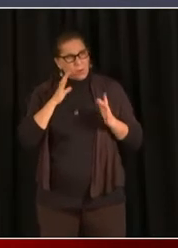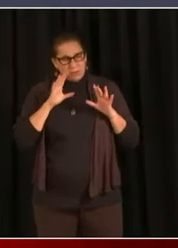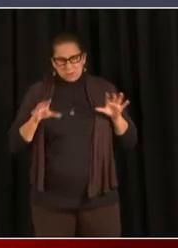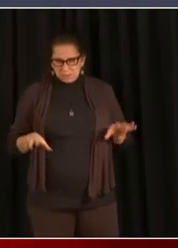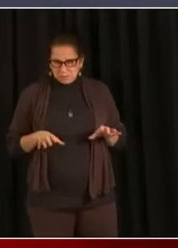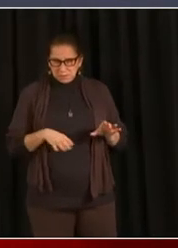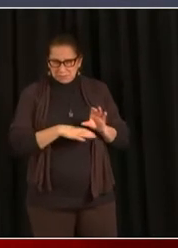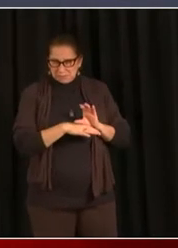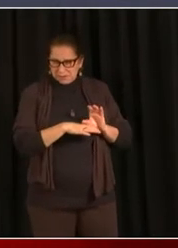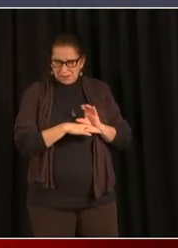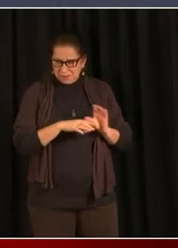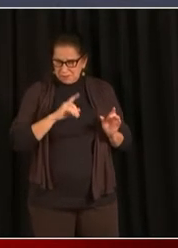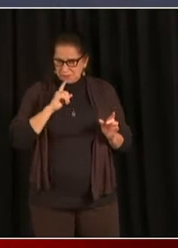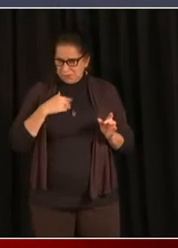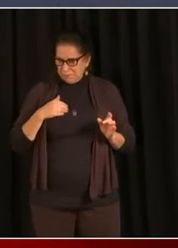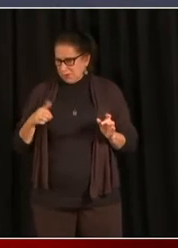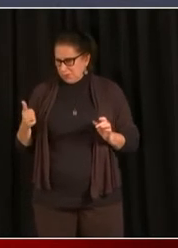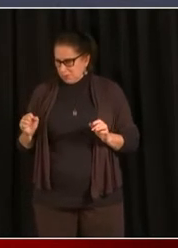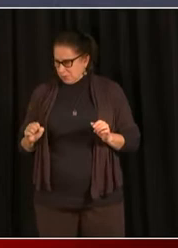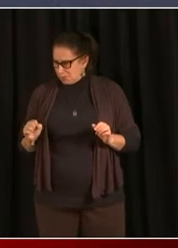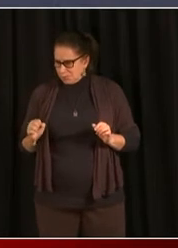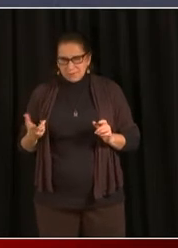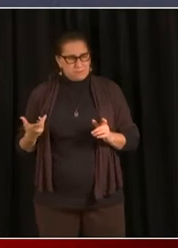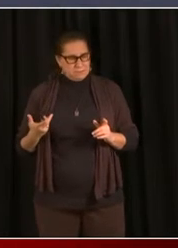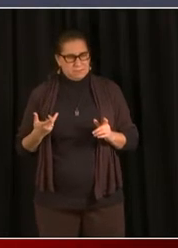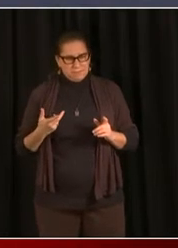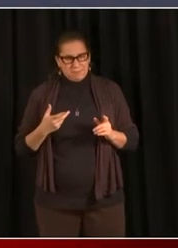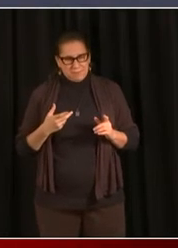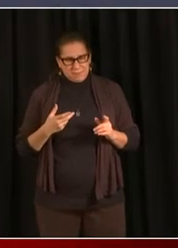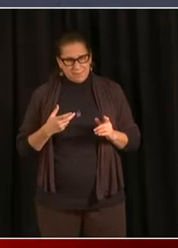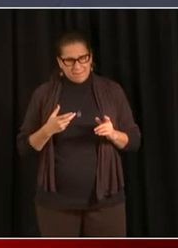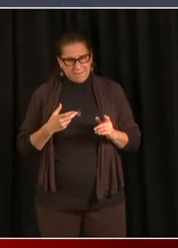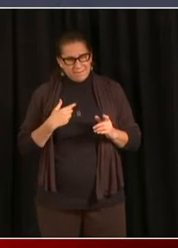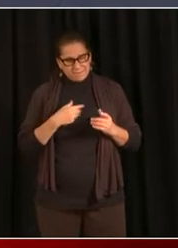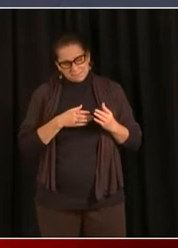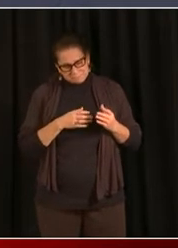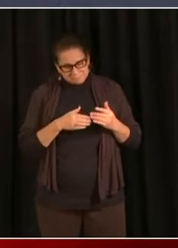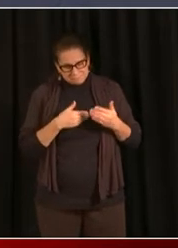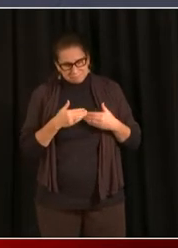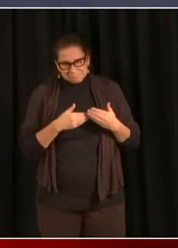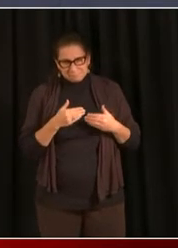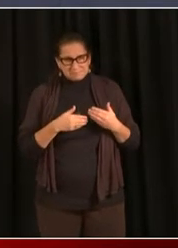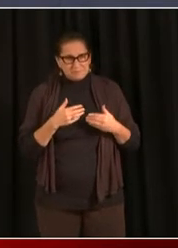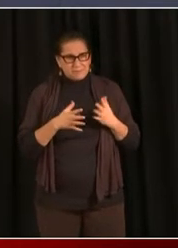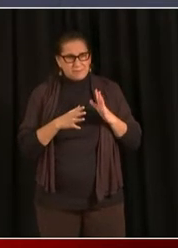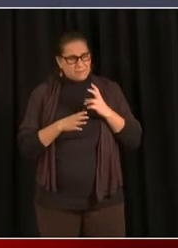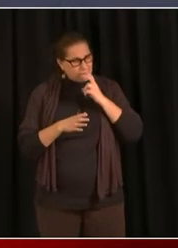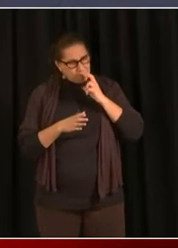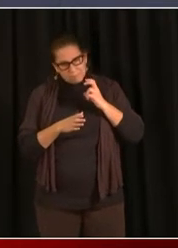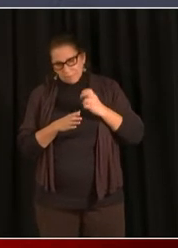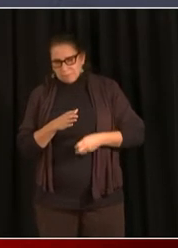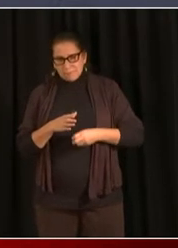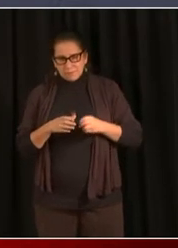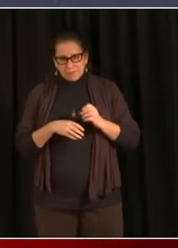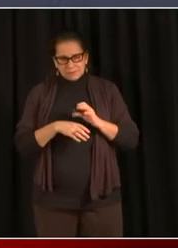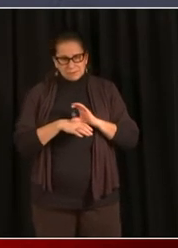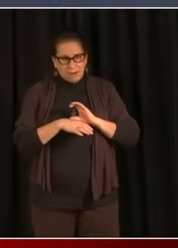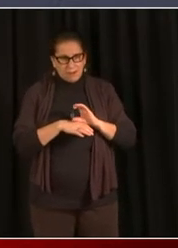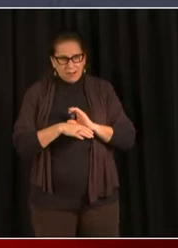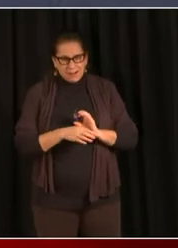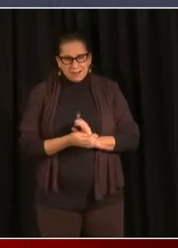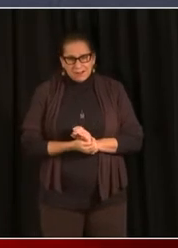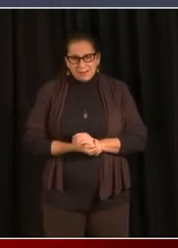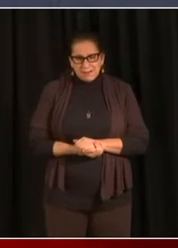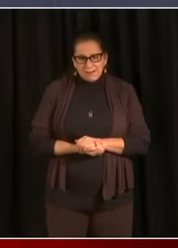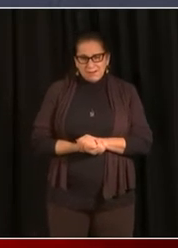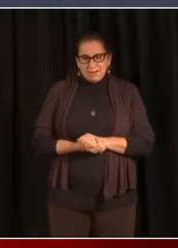It is a new word that I have been listening to it, the entrepreneur. But I think I